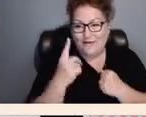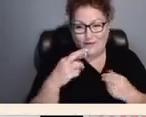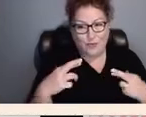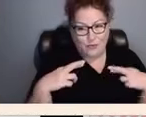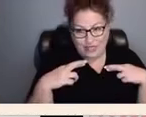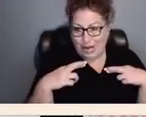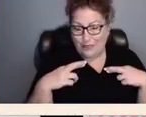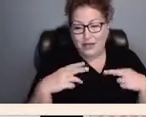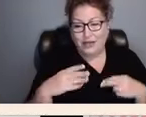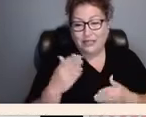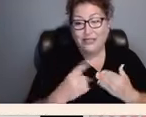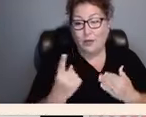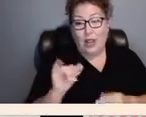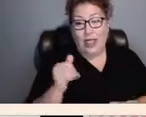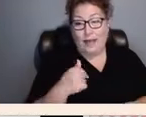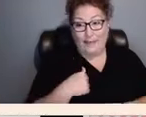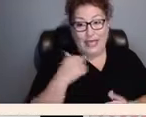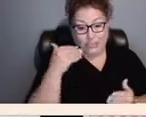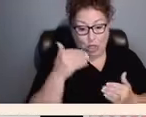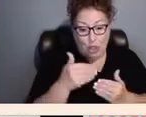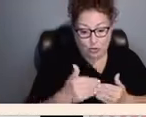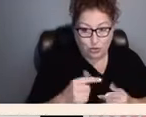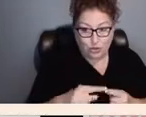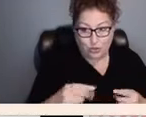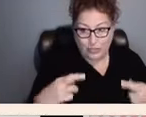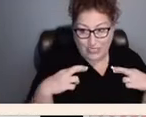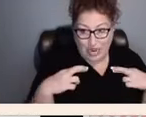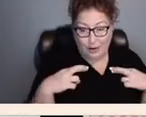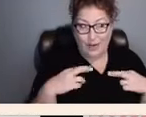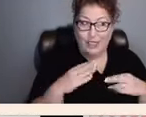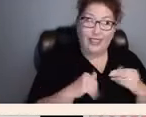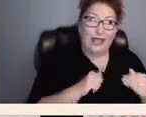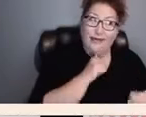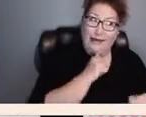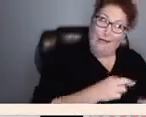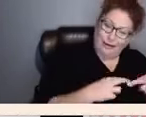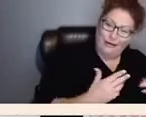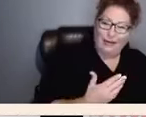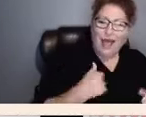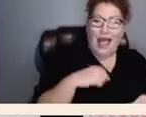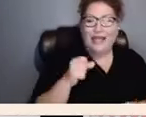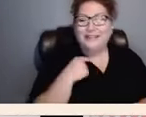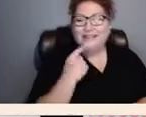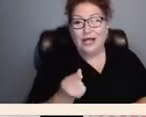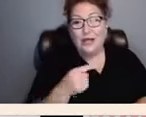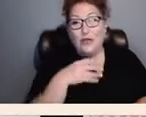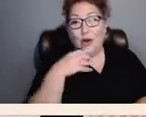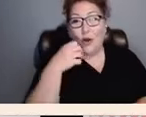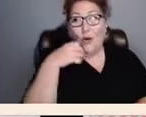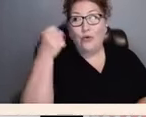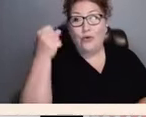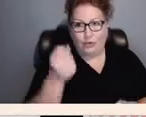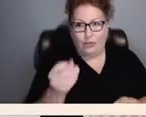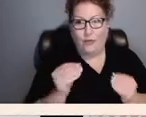me who's now closer to retirement than I am to not retiring, I can tell you the older you get, the more important it